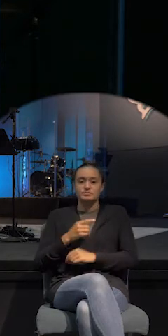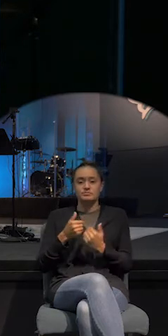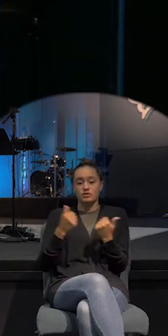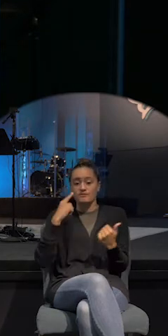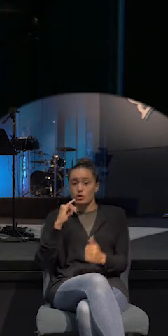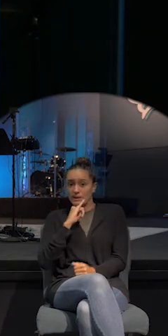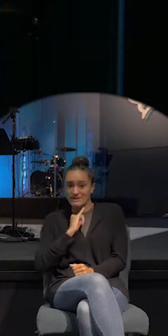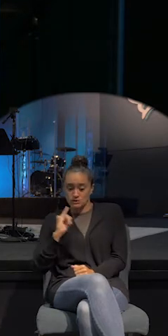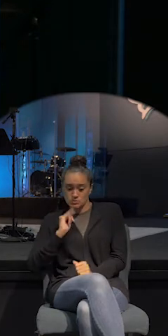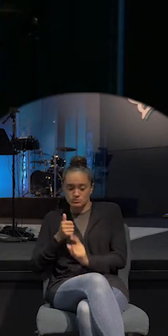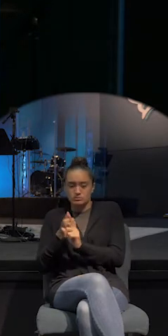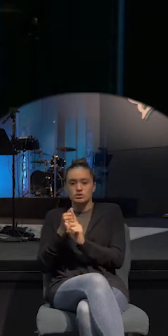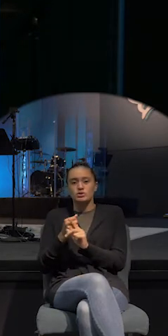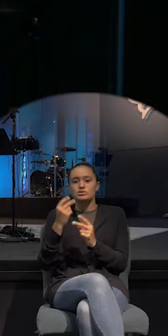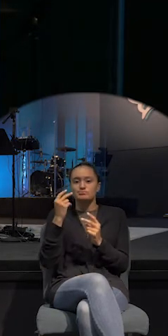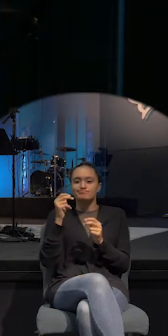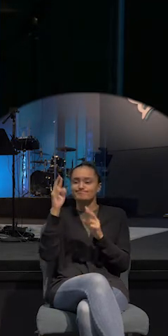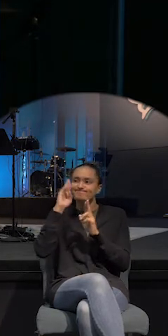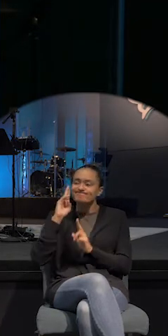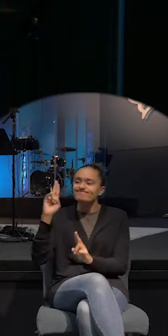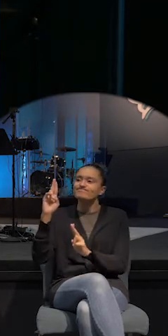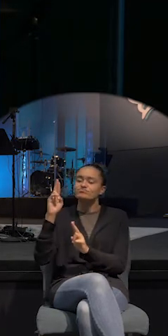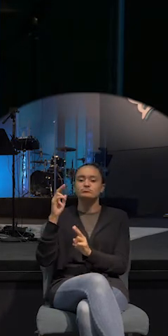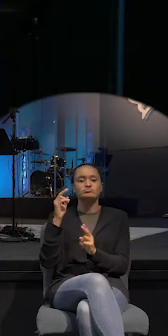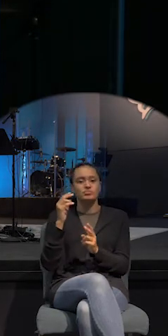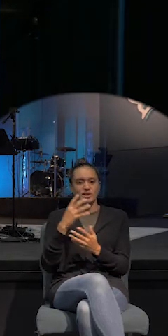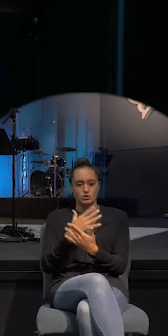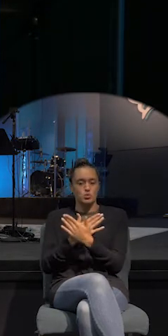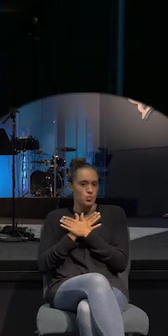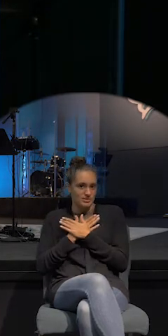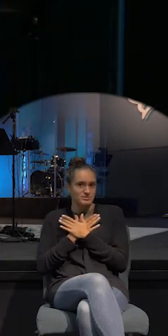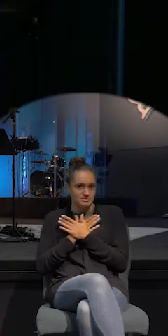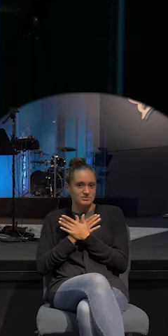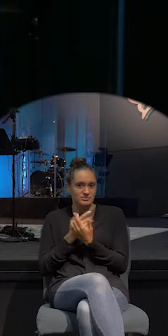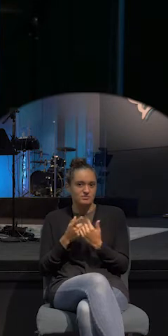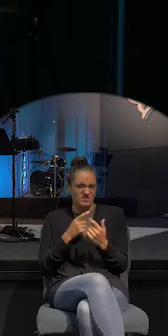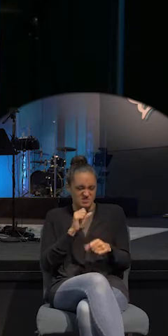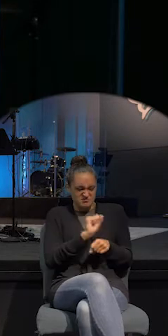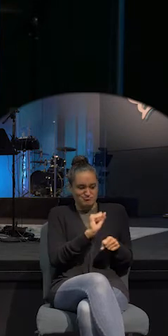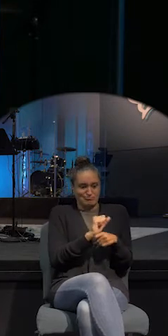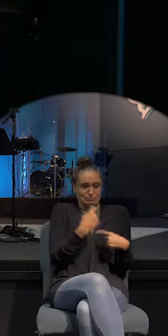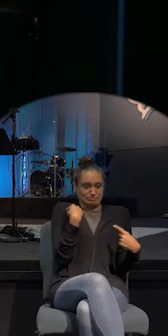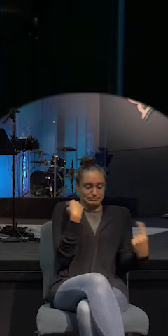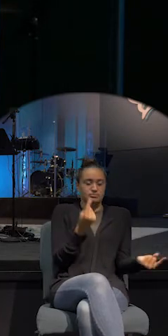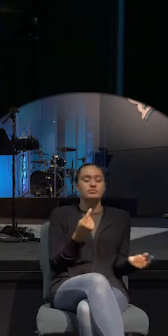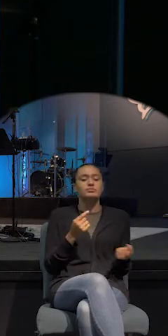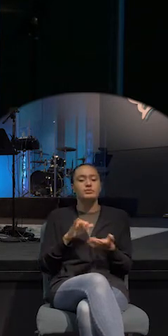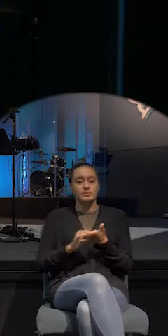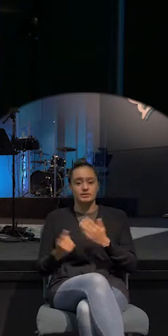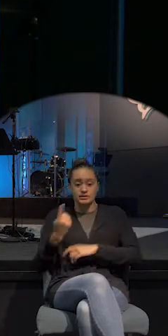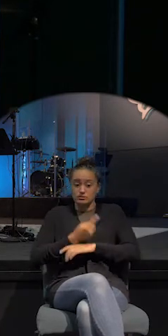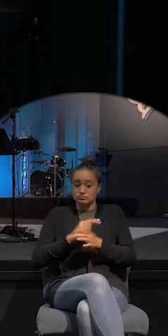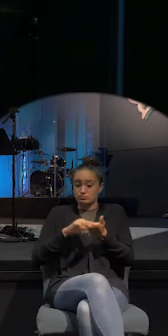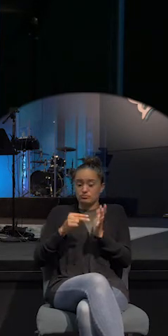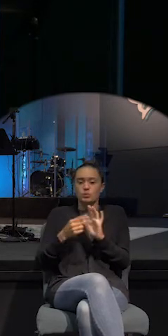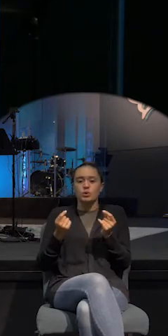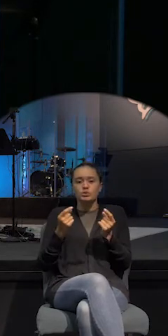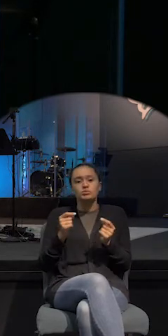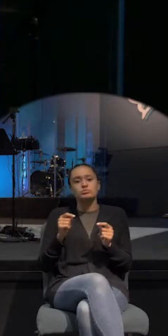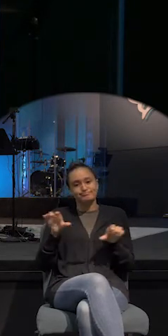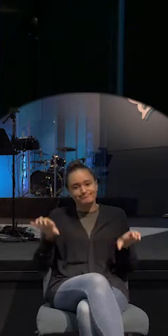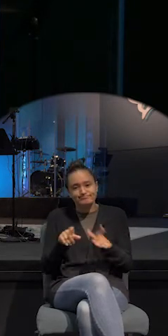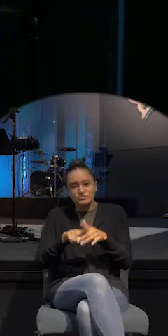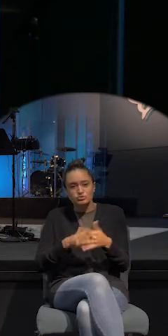to reverence God and to rest from labor. It was intended to promote worship